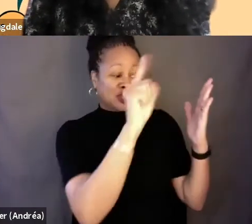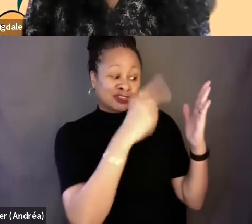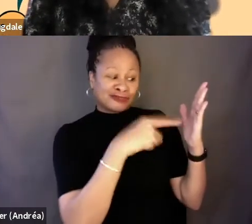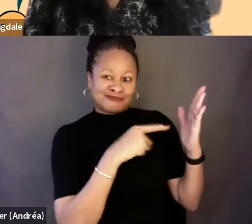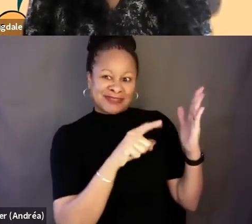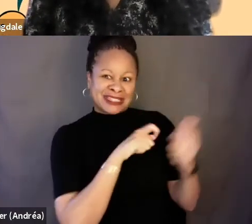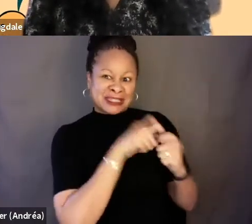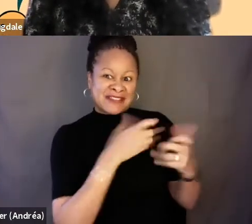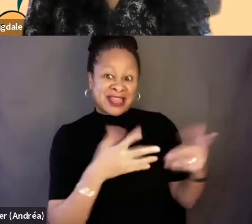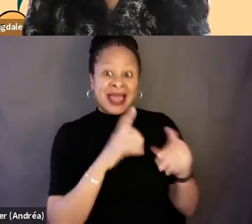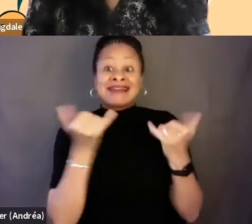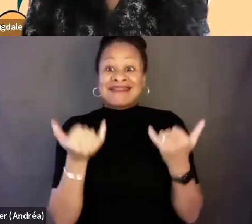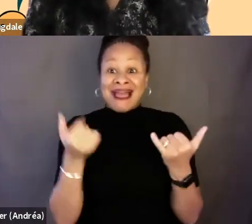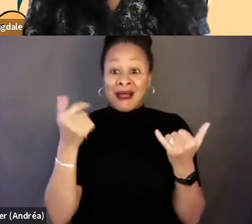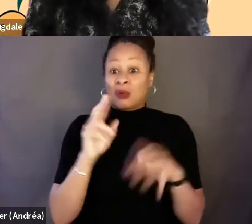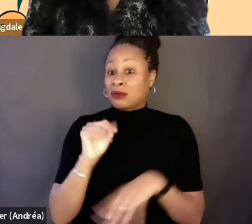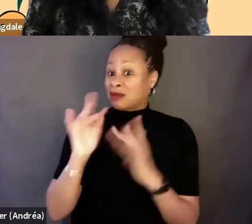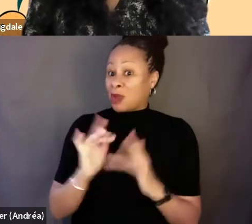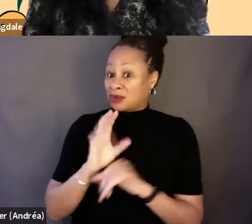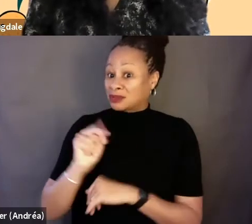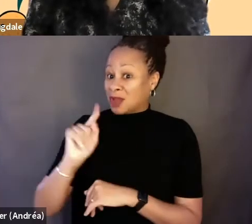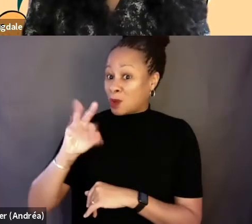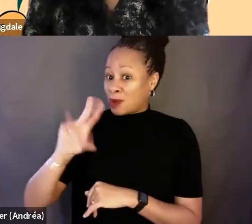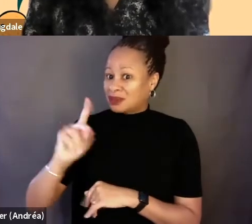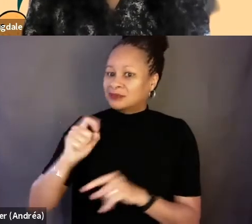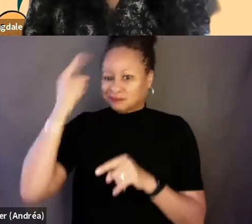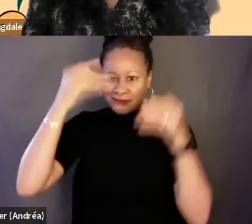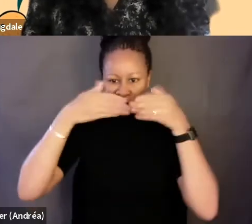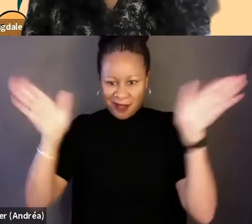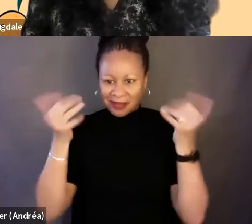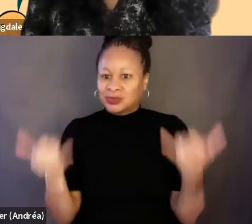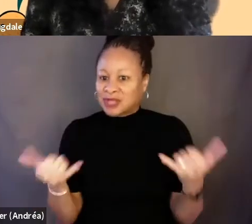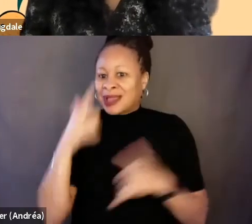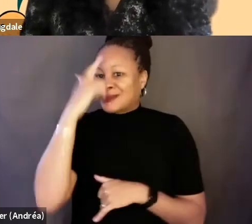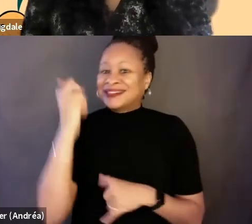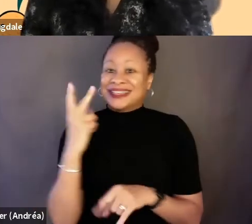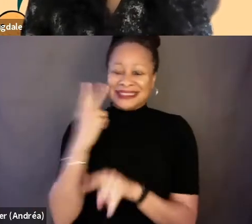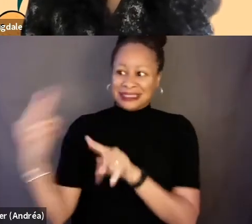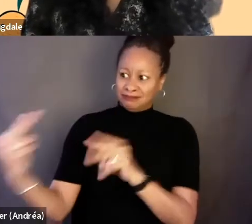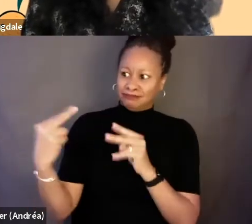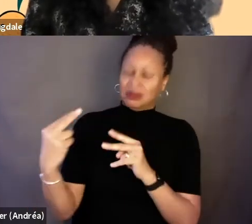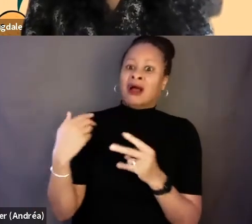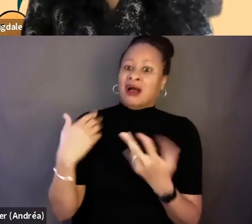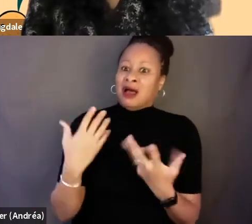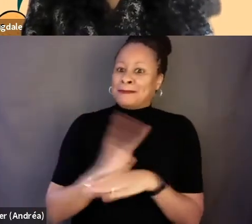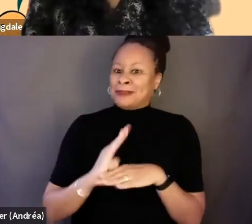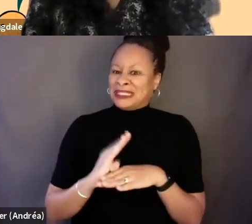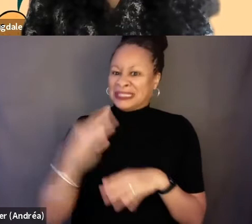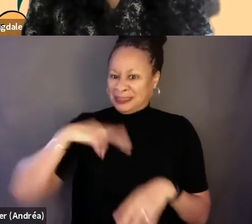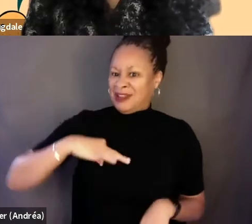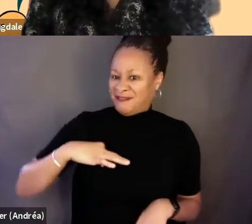networks are much more open-minded these days because I think they do see that it is in their business interest to have diversity. It's